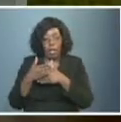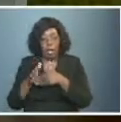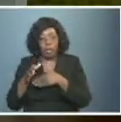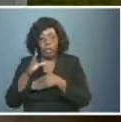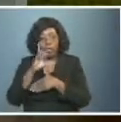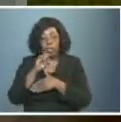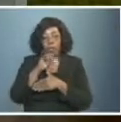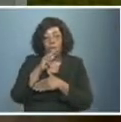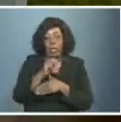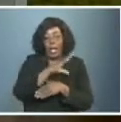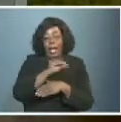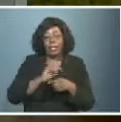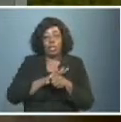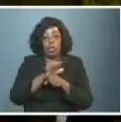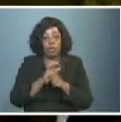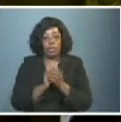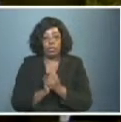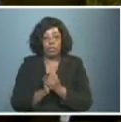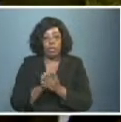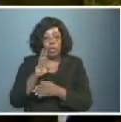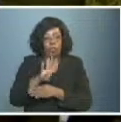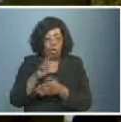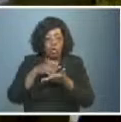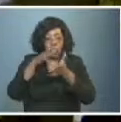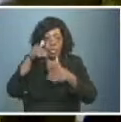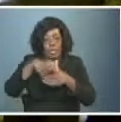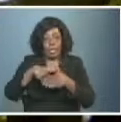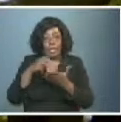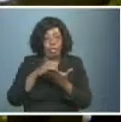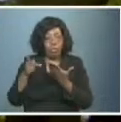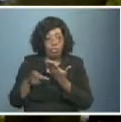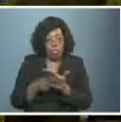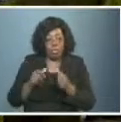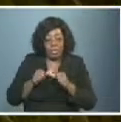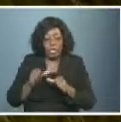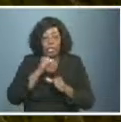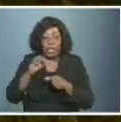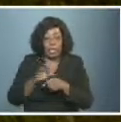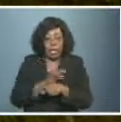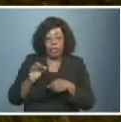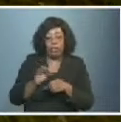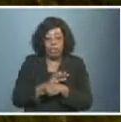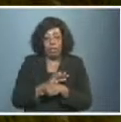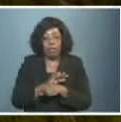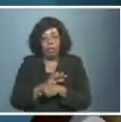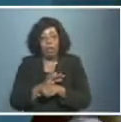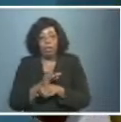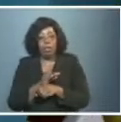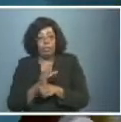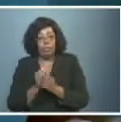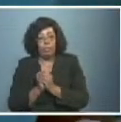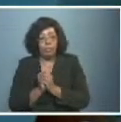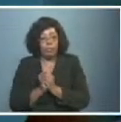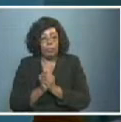post-Dorian. 240 students are currently enrolled in the NCCER program, still not nearly enough to fill the void of locally skilled